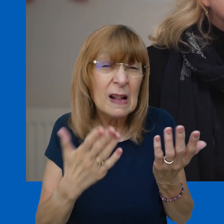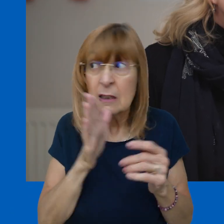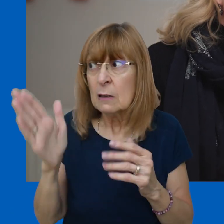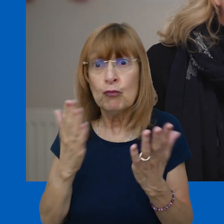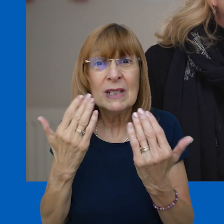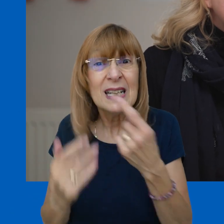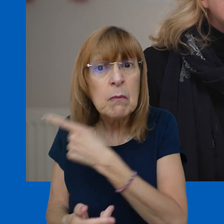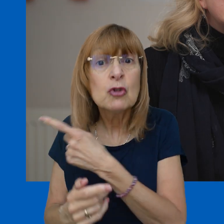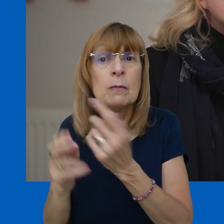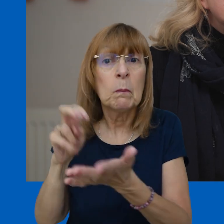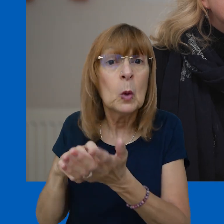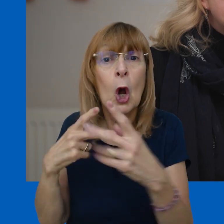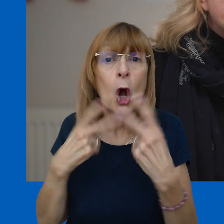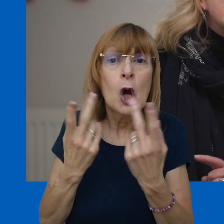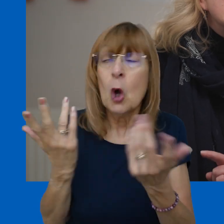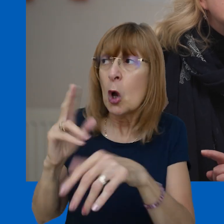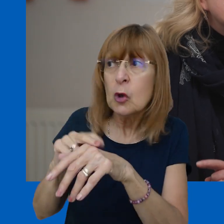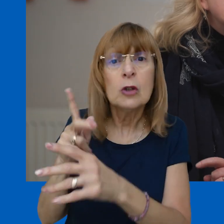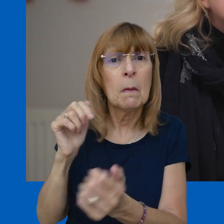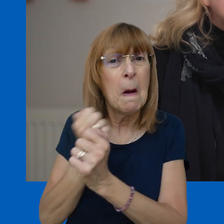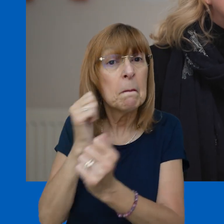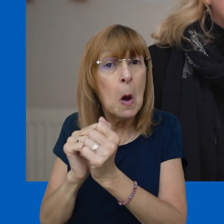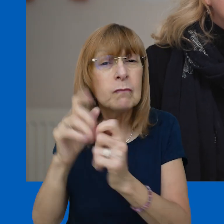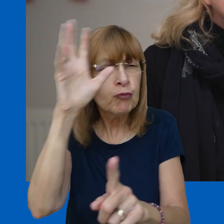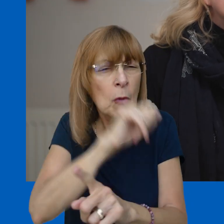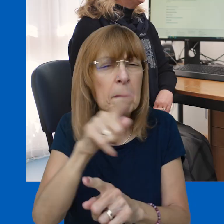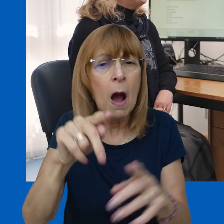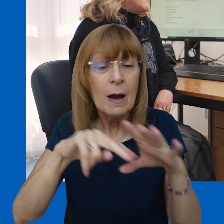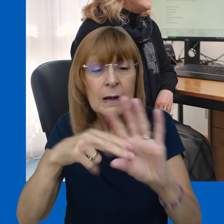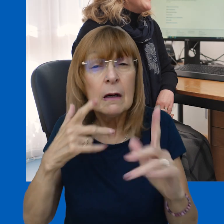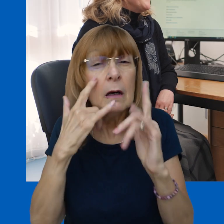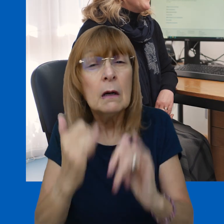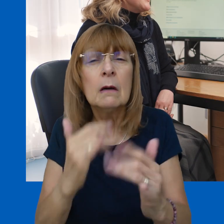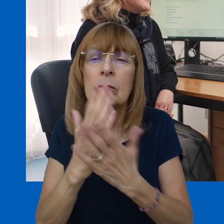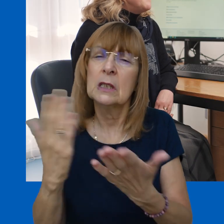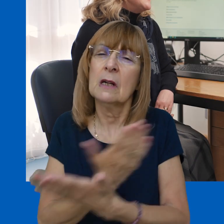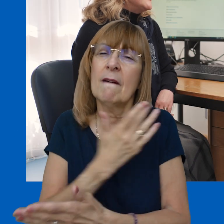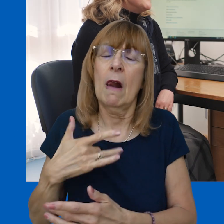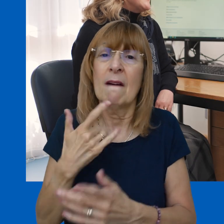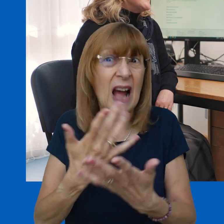the nurse or the doctor to get this done. Remember, screening saves lives. If there are any other